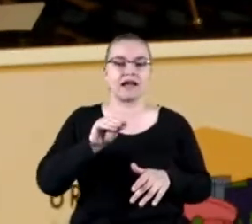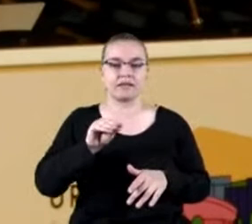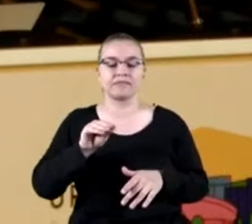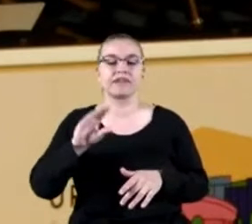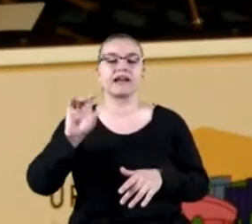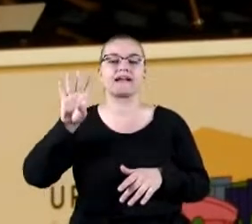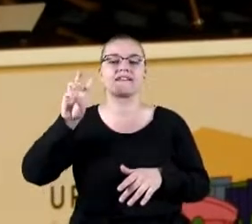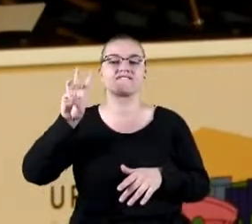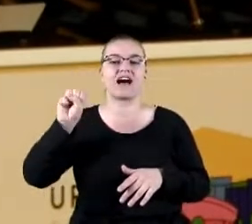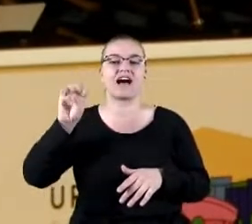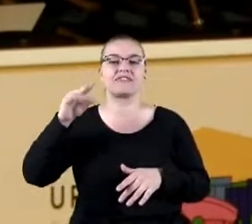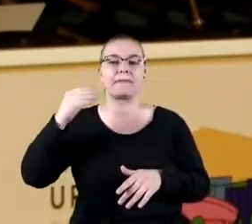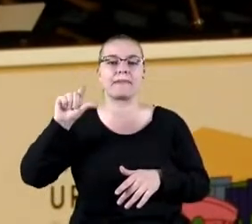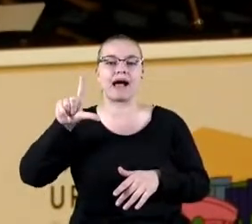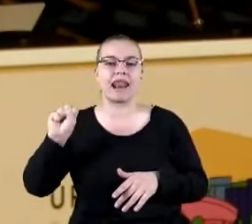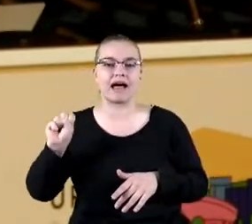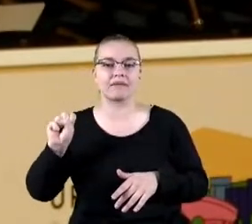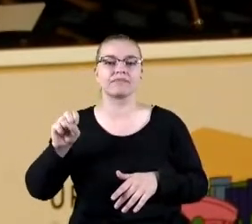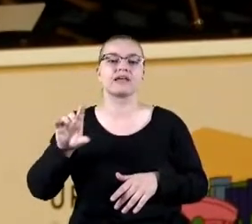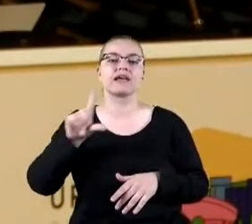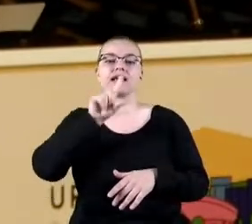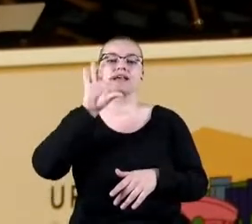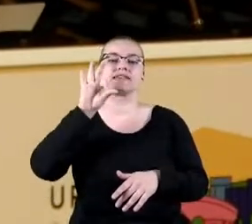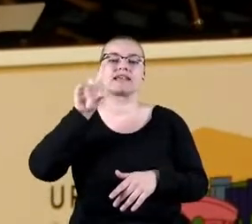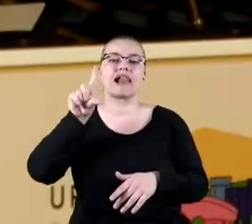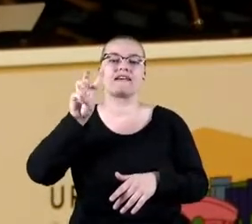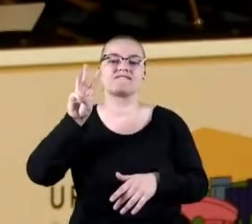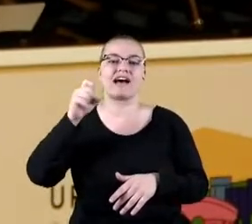El Salvador,